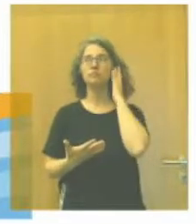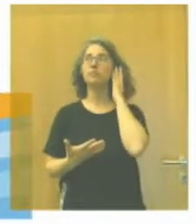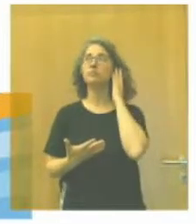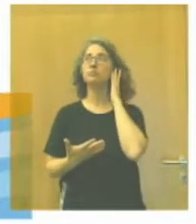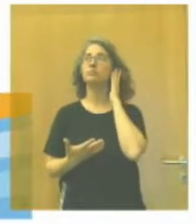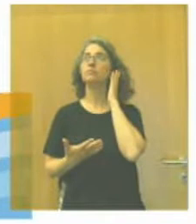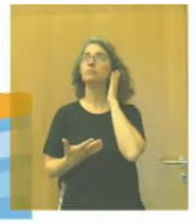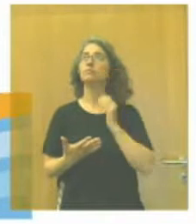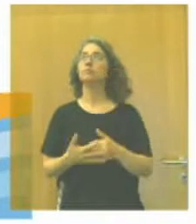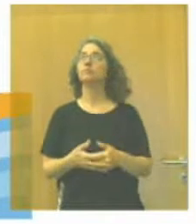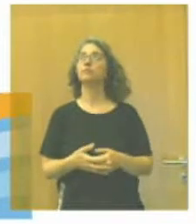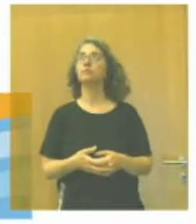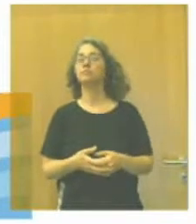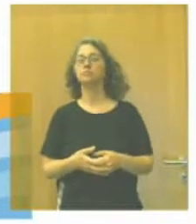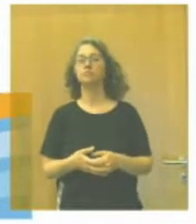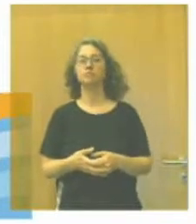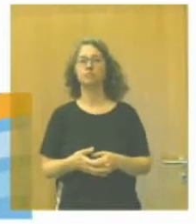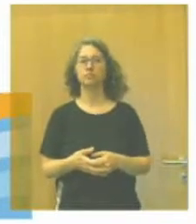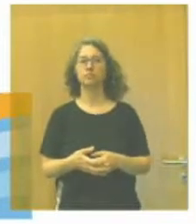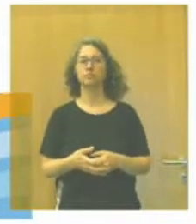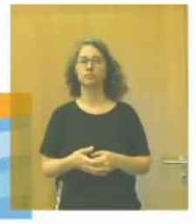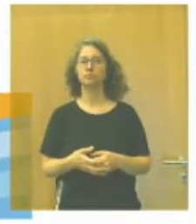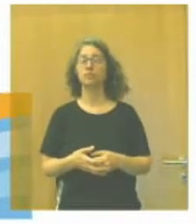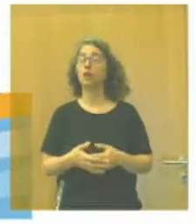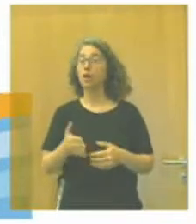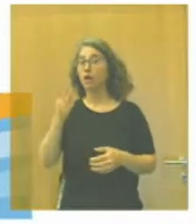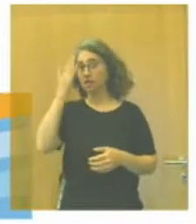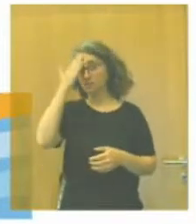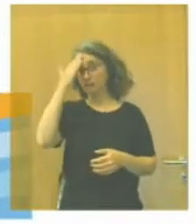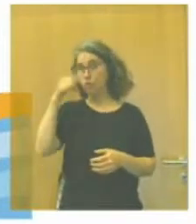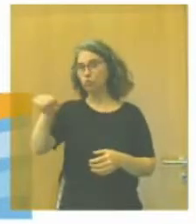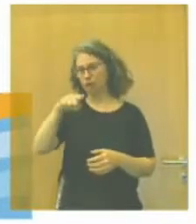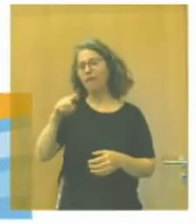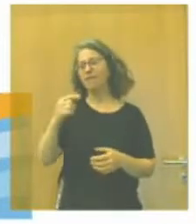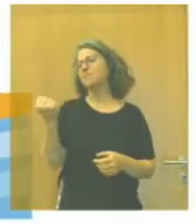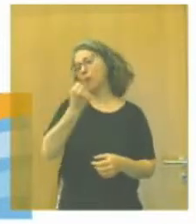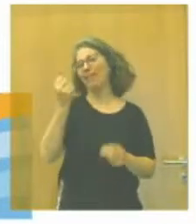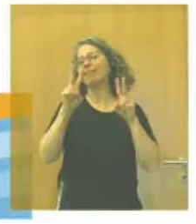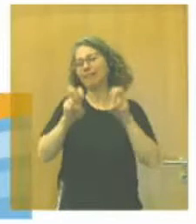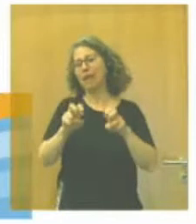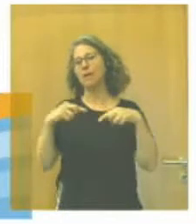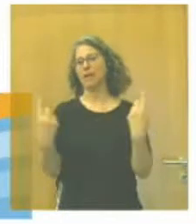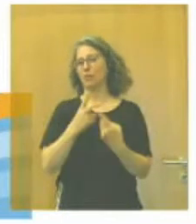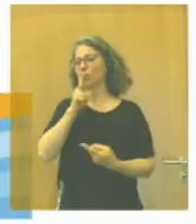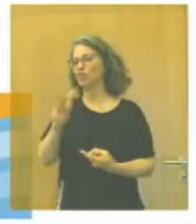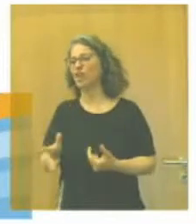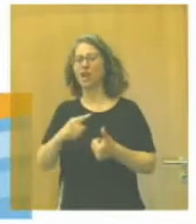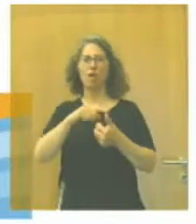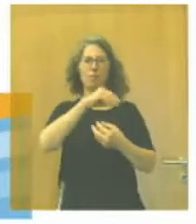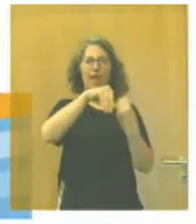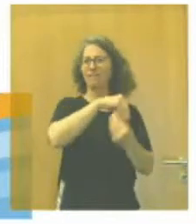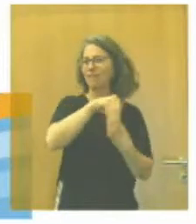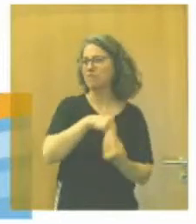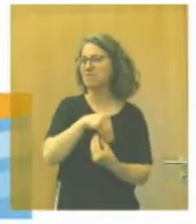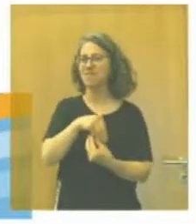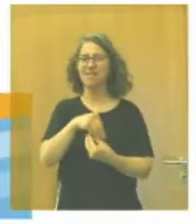You're in the room because you know this is a very important issue. It's important for our families and our children. It's important for our societies. It's